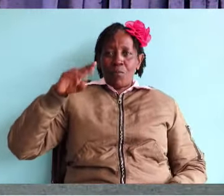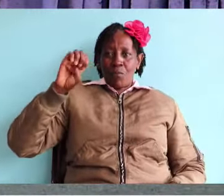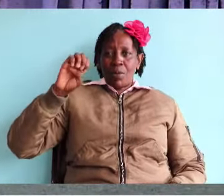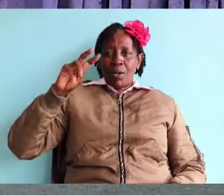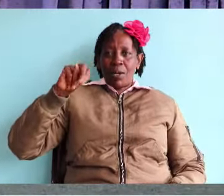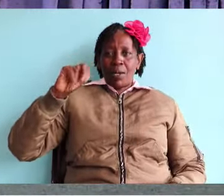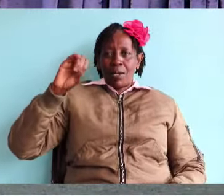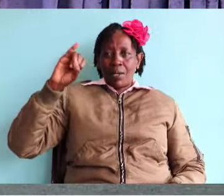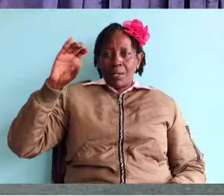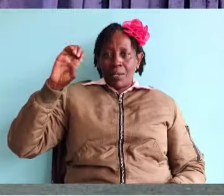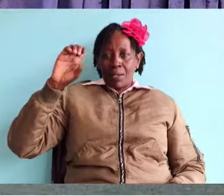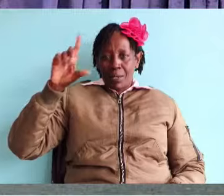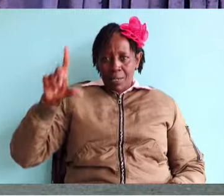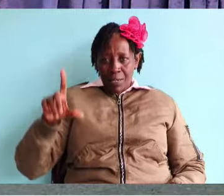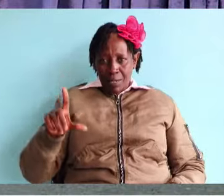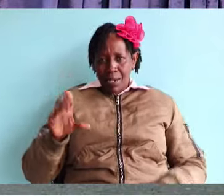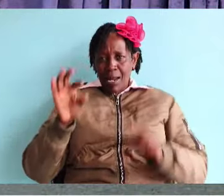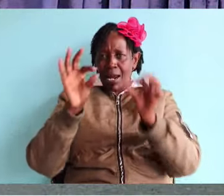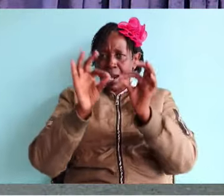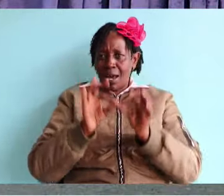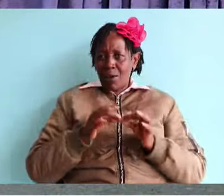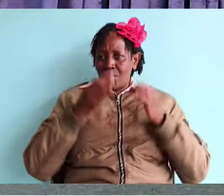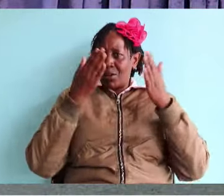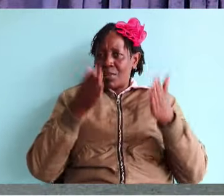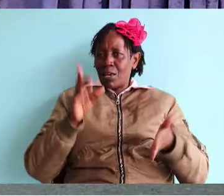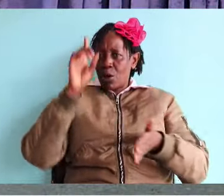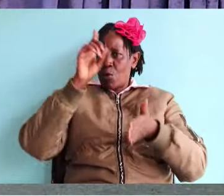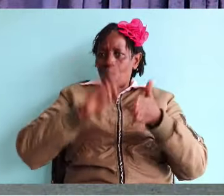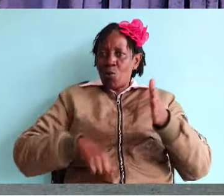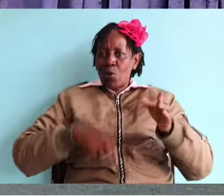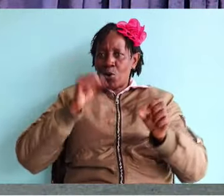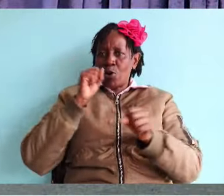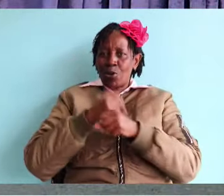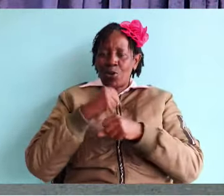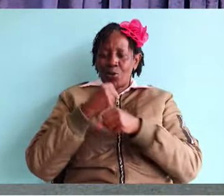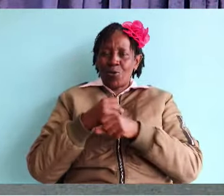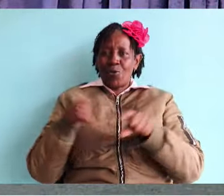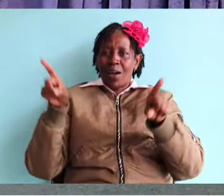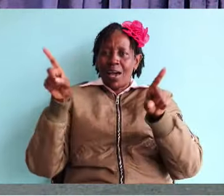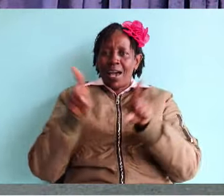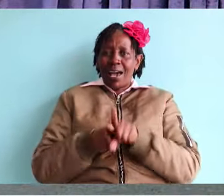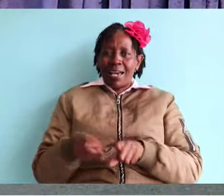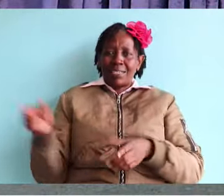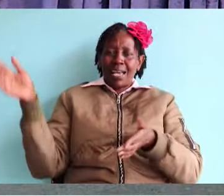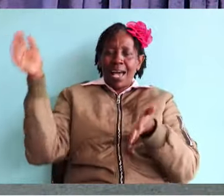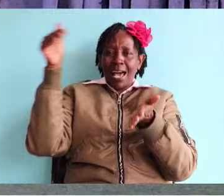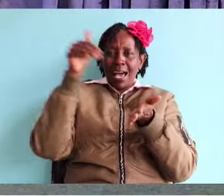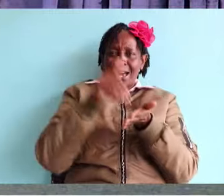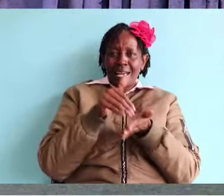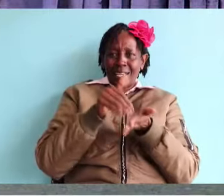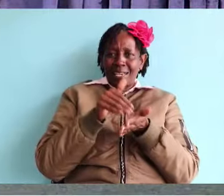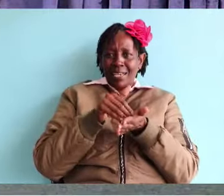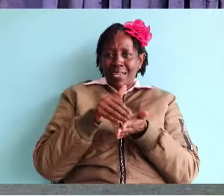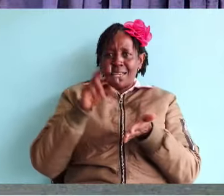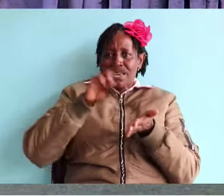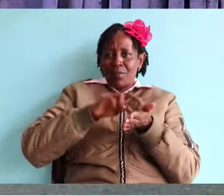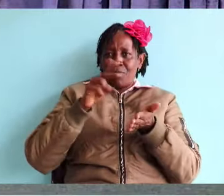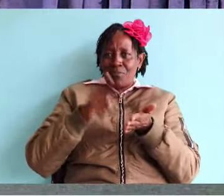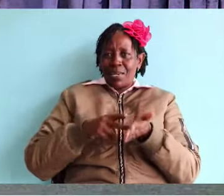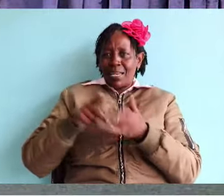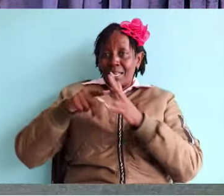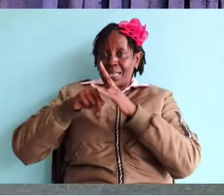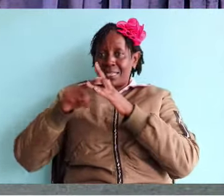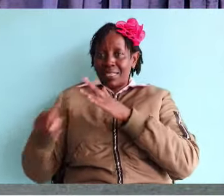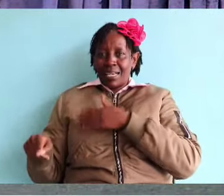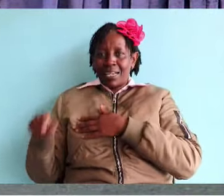an account there of what he does in revenge, as he had promised. And I can say that this was the beginning of